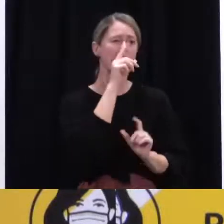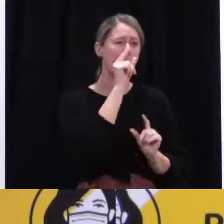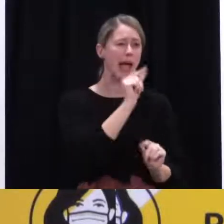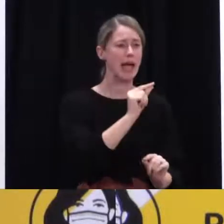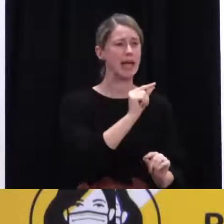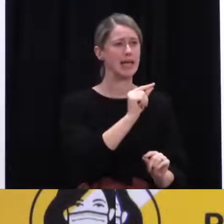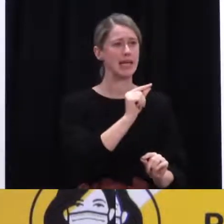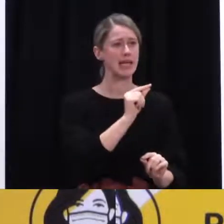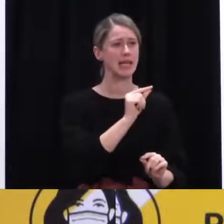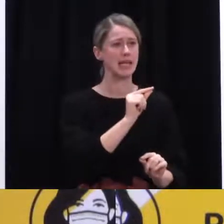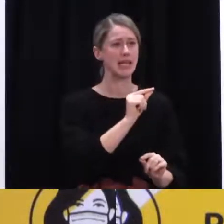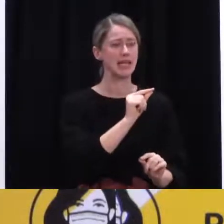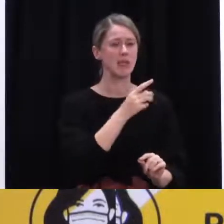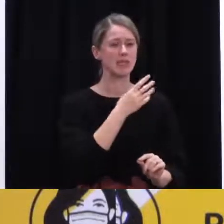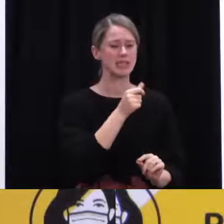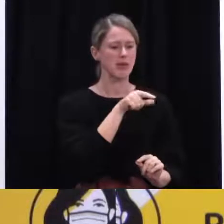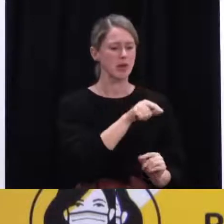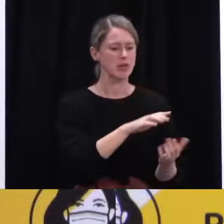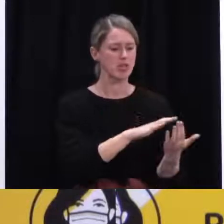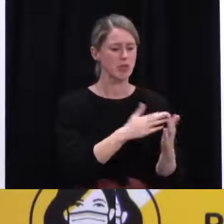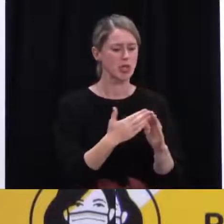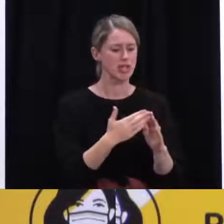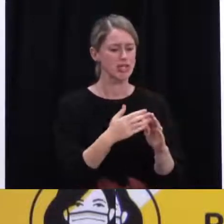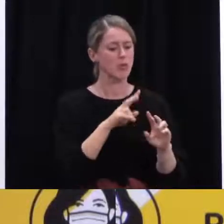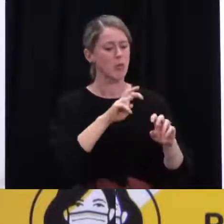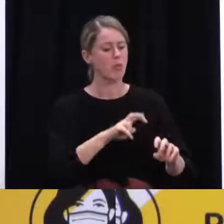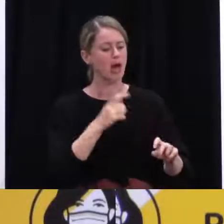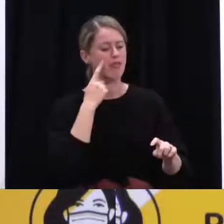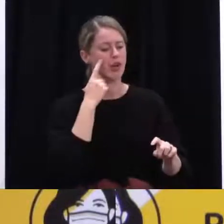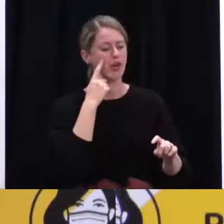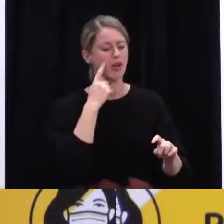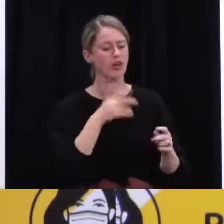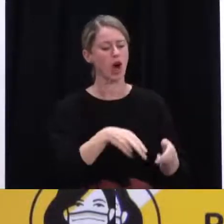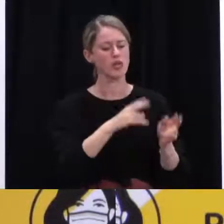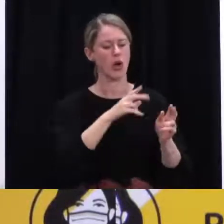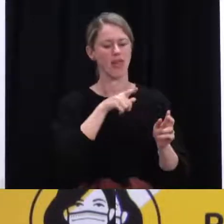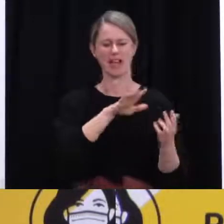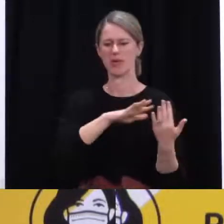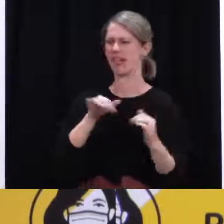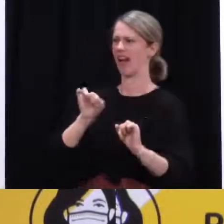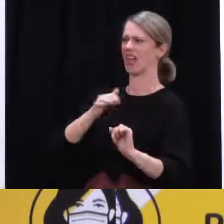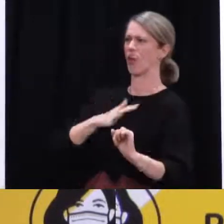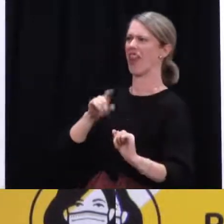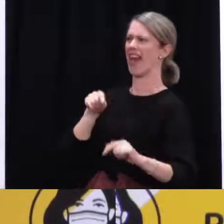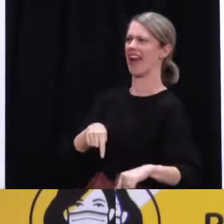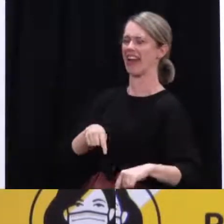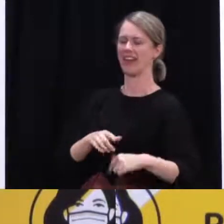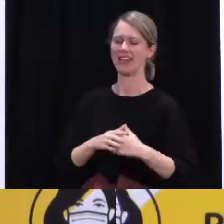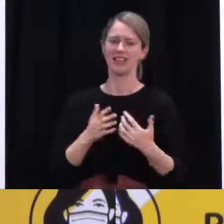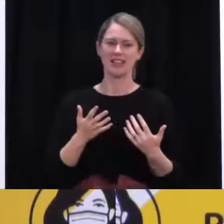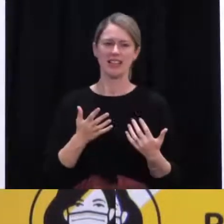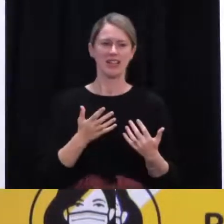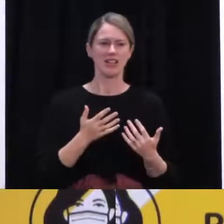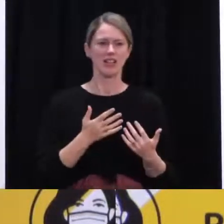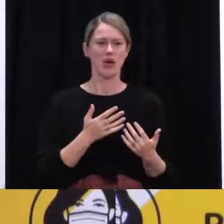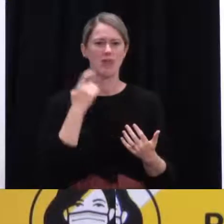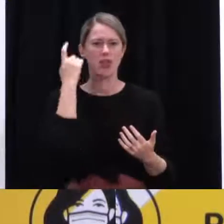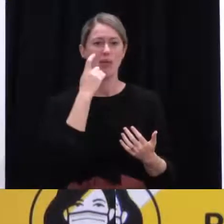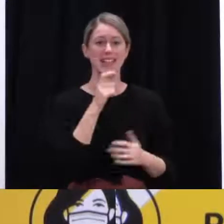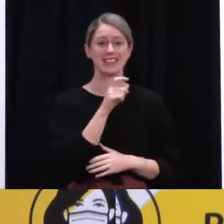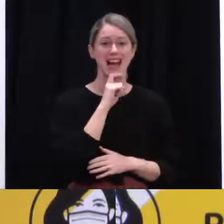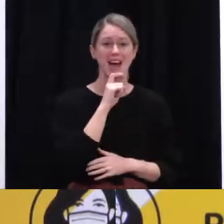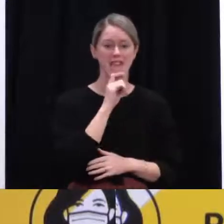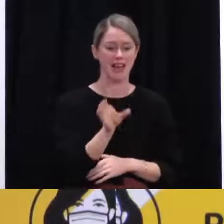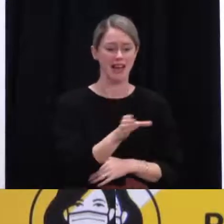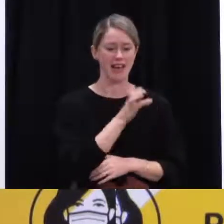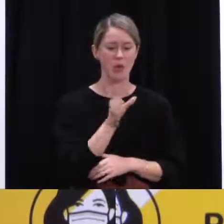some resistance from those communities where we're exploring standing up more MIQ facilities. But it's not just the physical facilities, it's also the staff. We've